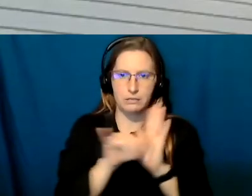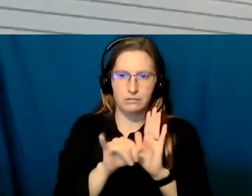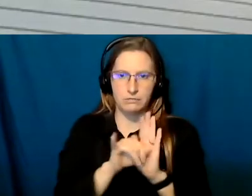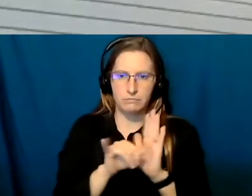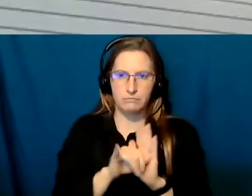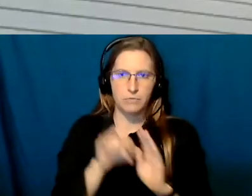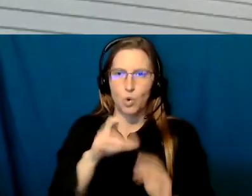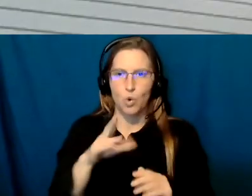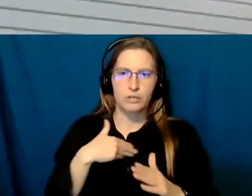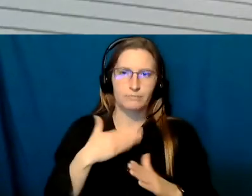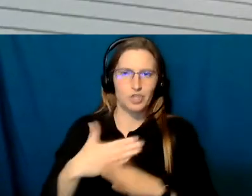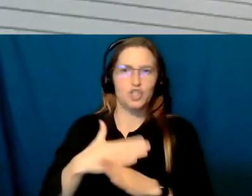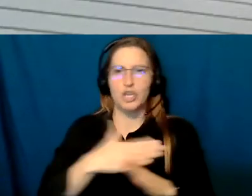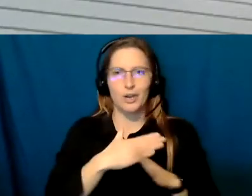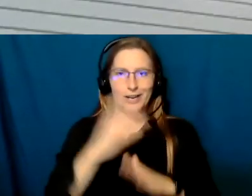share anything